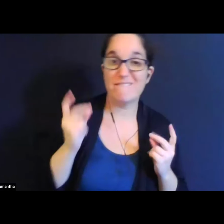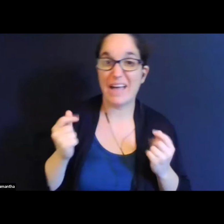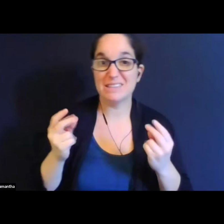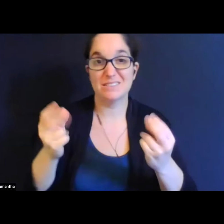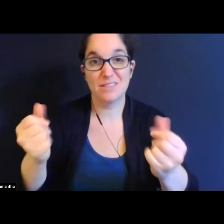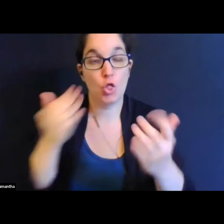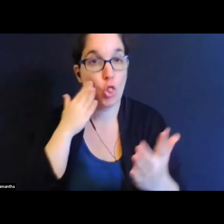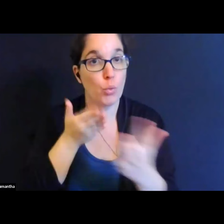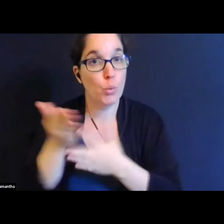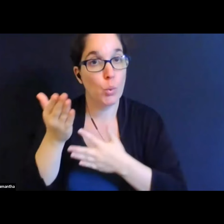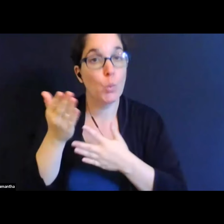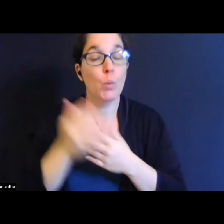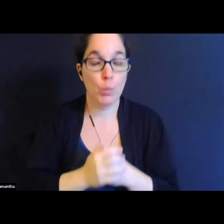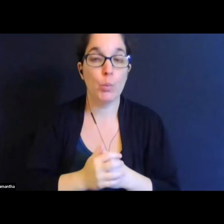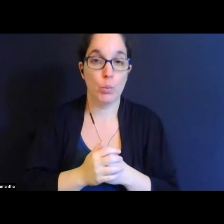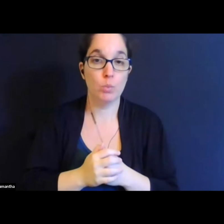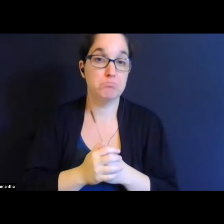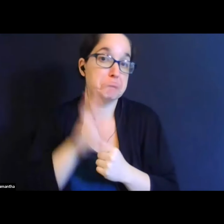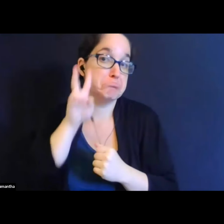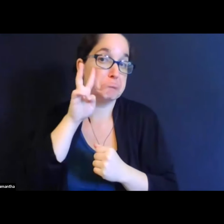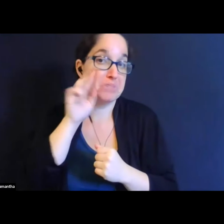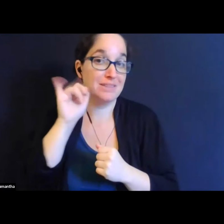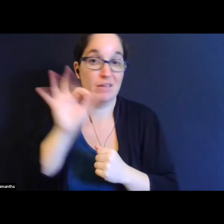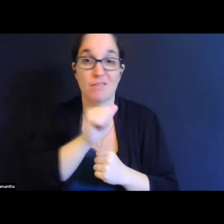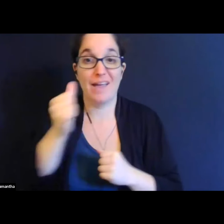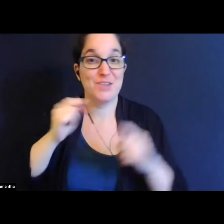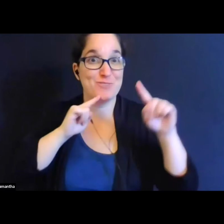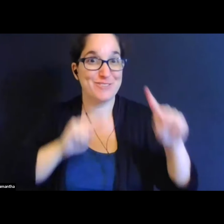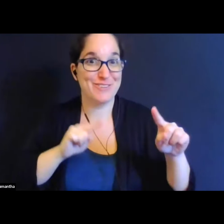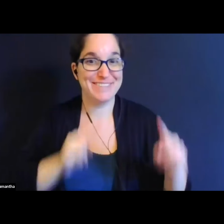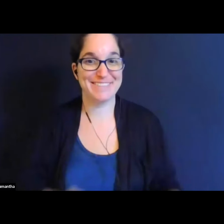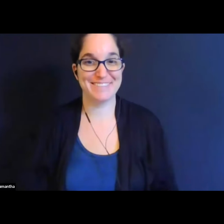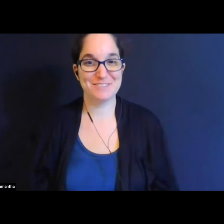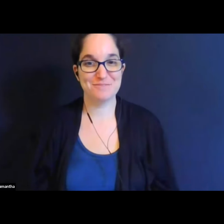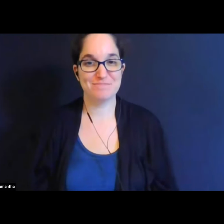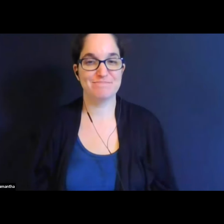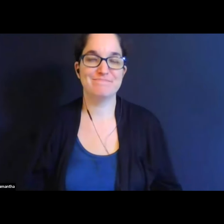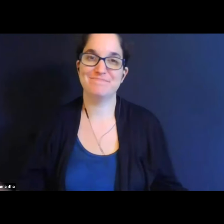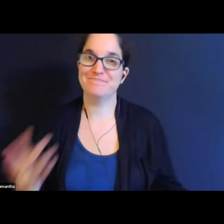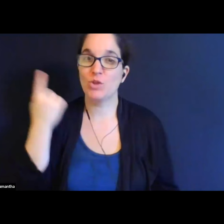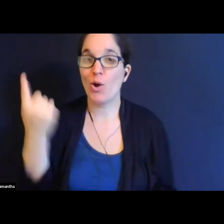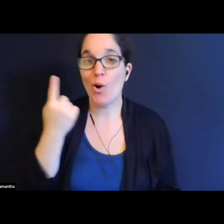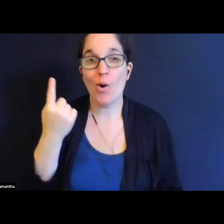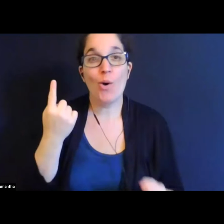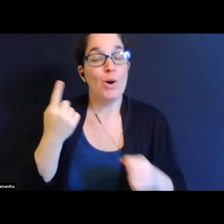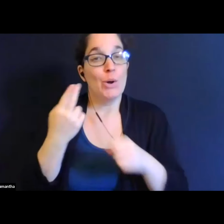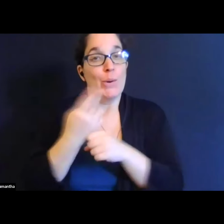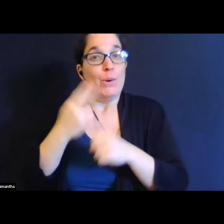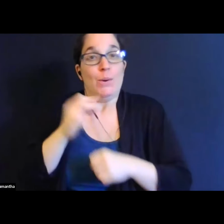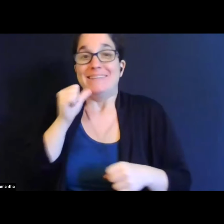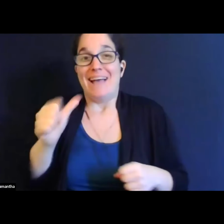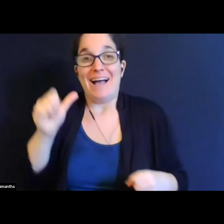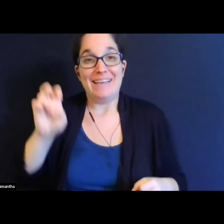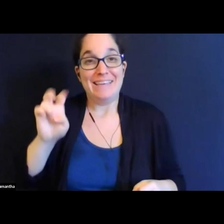get some results on that. So, but you can always use it as a non-EBP, which is 40% of